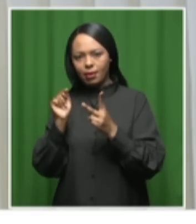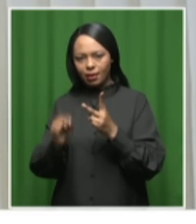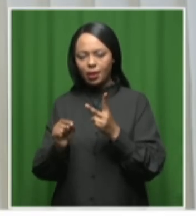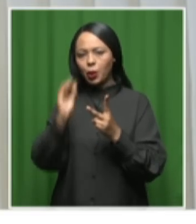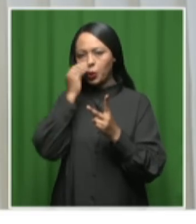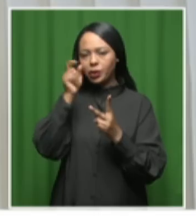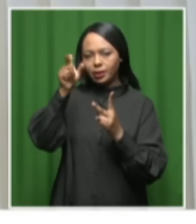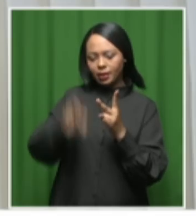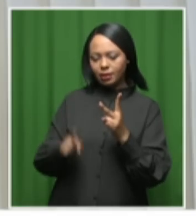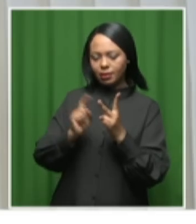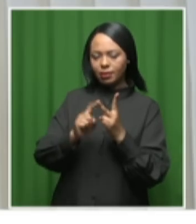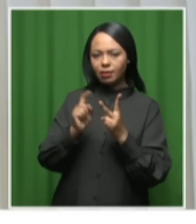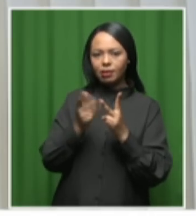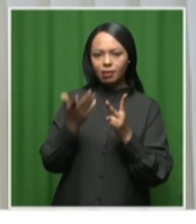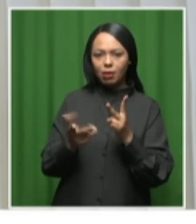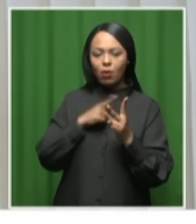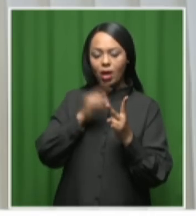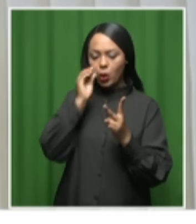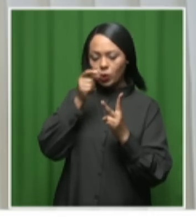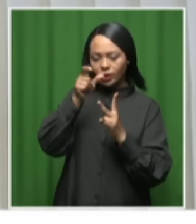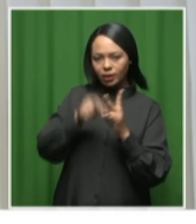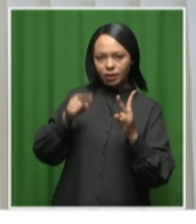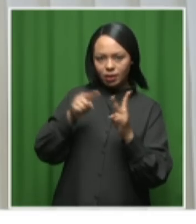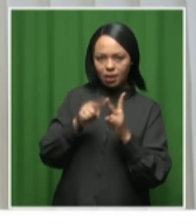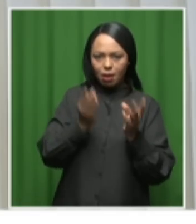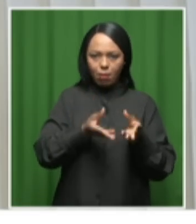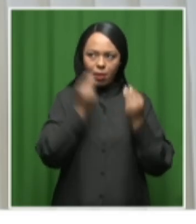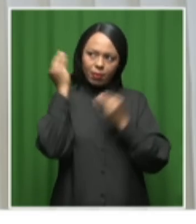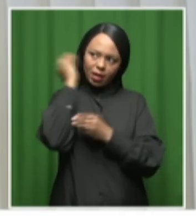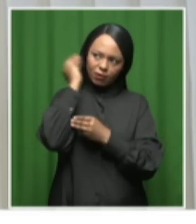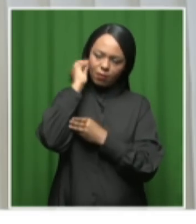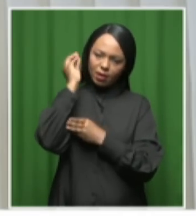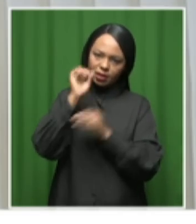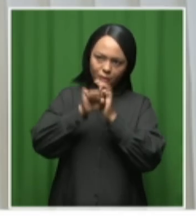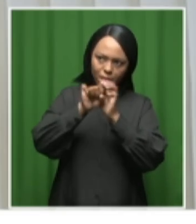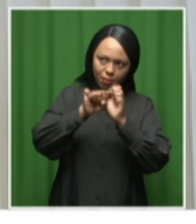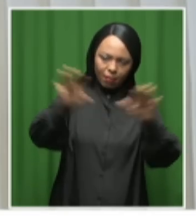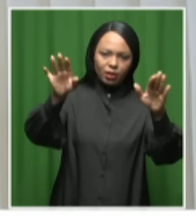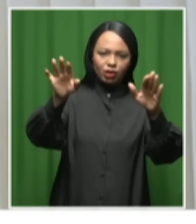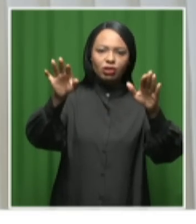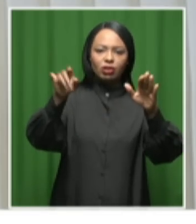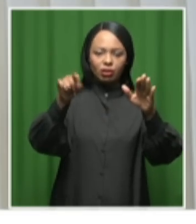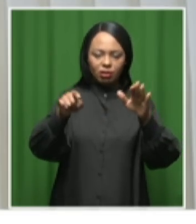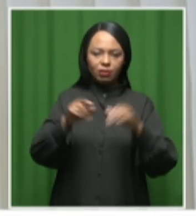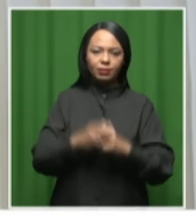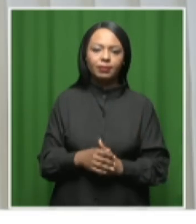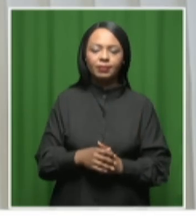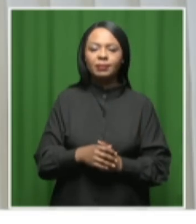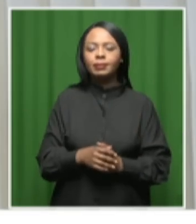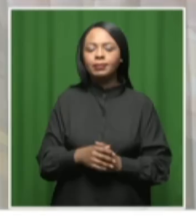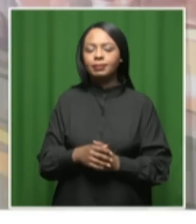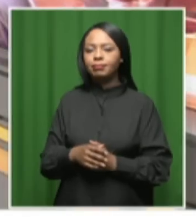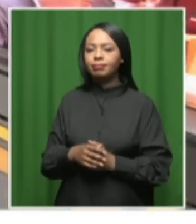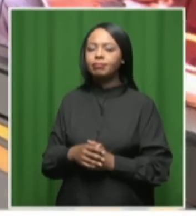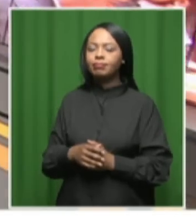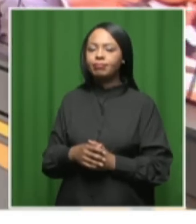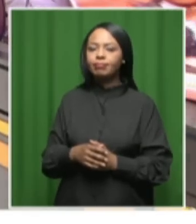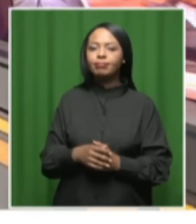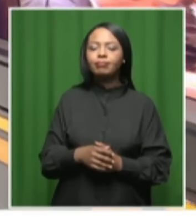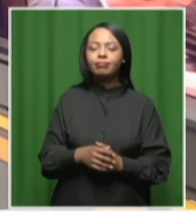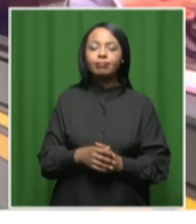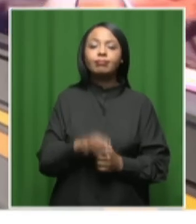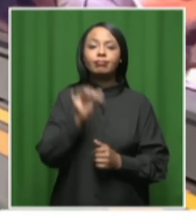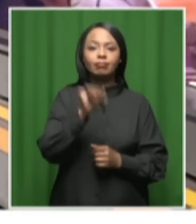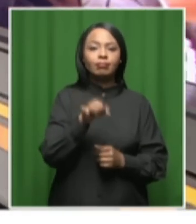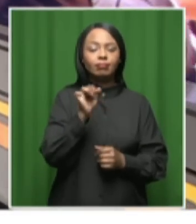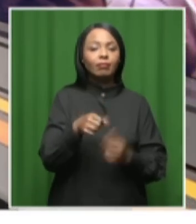would be the journalist that received the information and published it, which is, in this case, Ms. Karyn Maughan. Yeah. So, I mean, at the